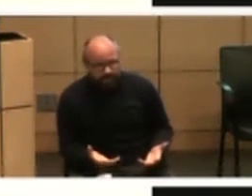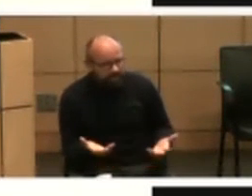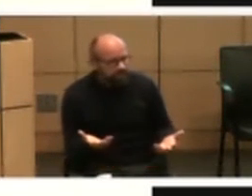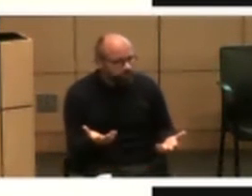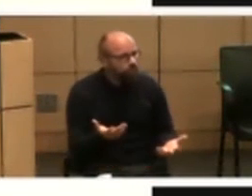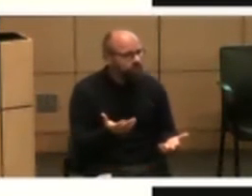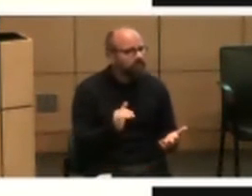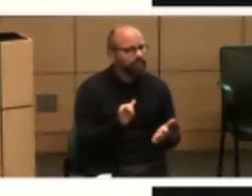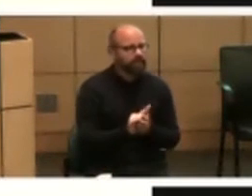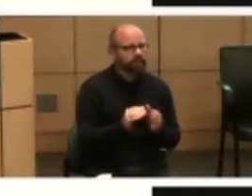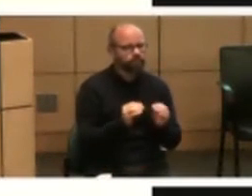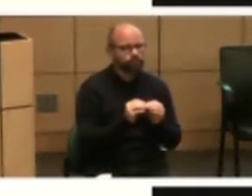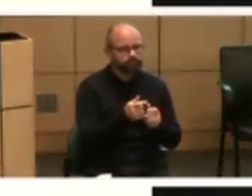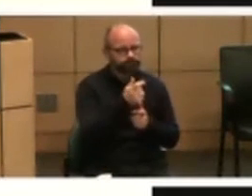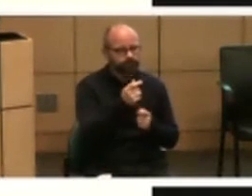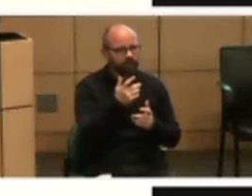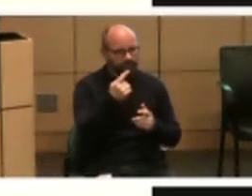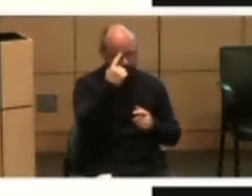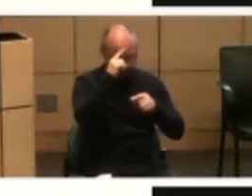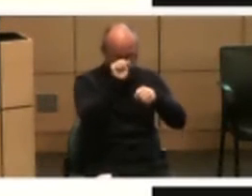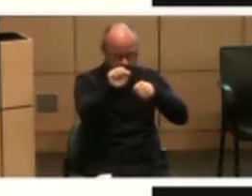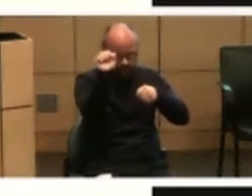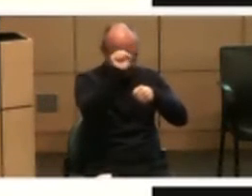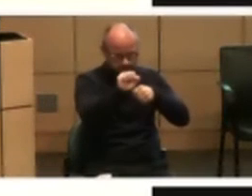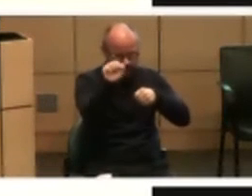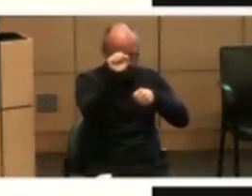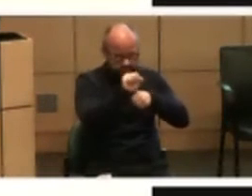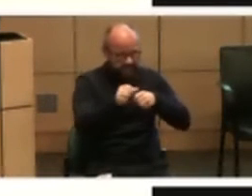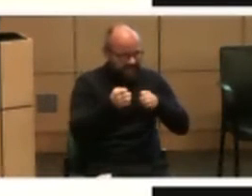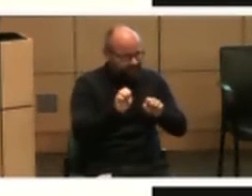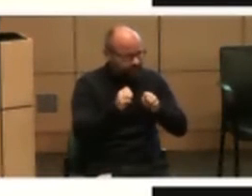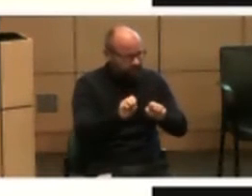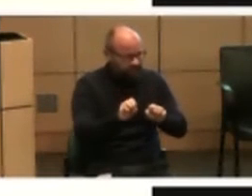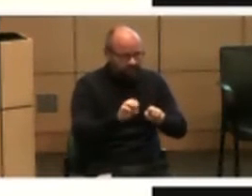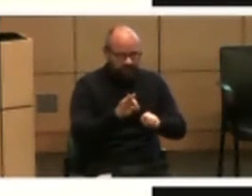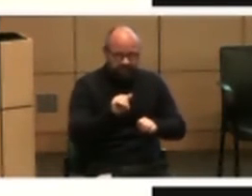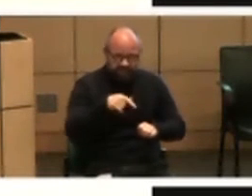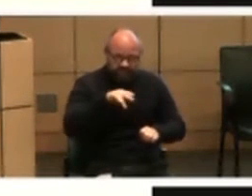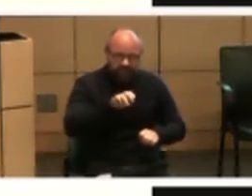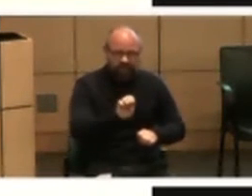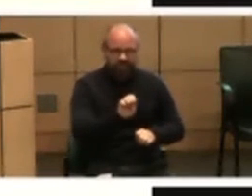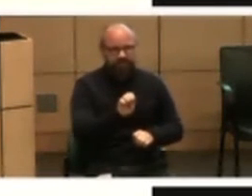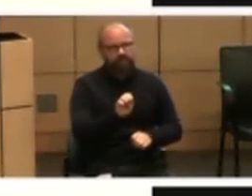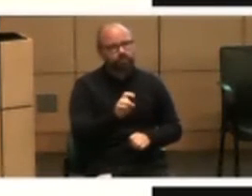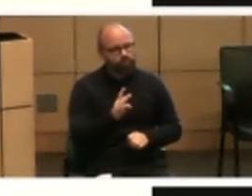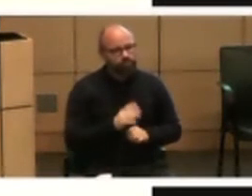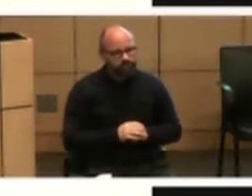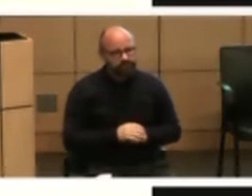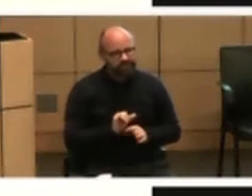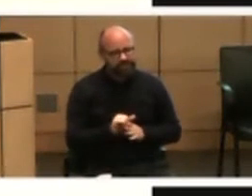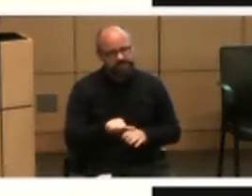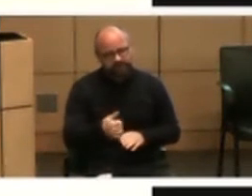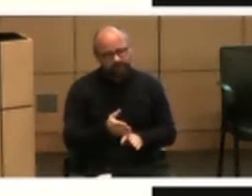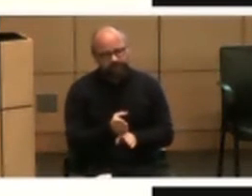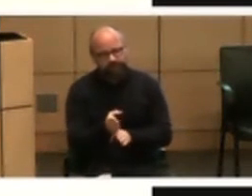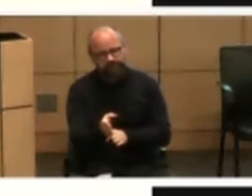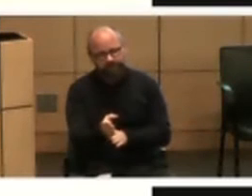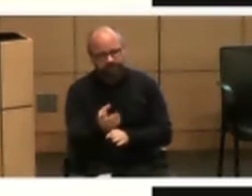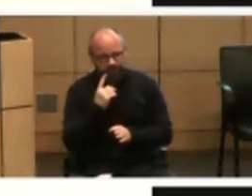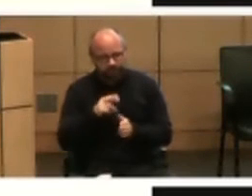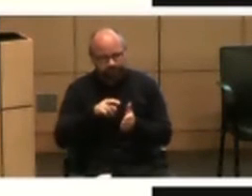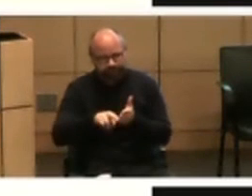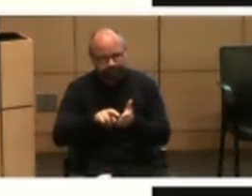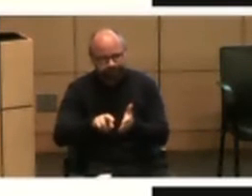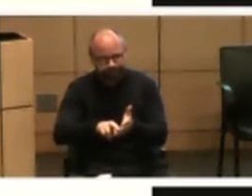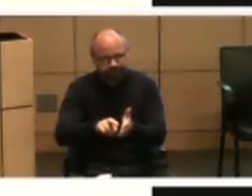these measures of fatigue or effort, and it seems like it's an area of really interesting research for children with unilateral